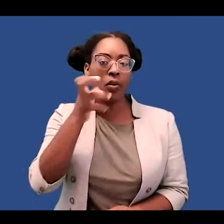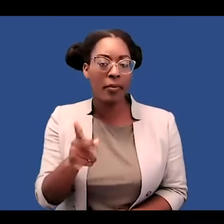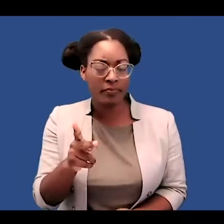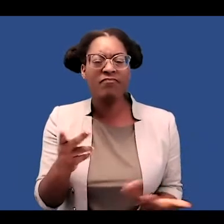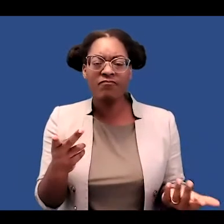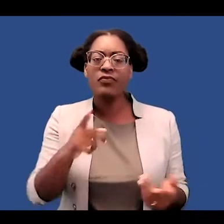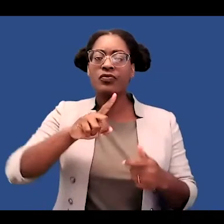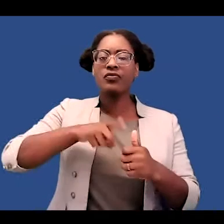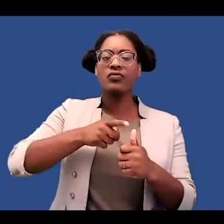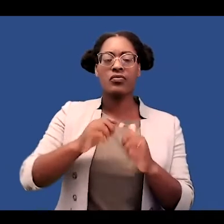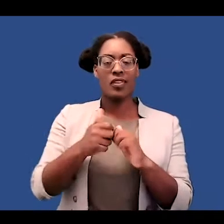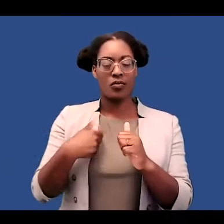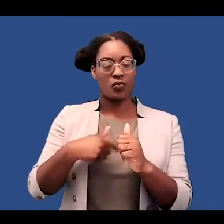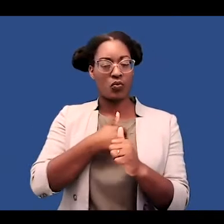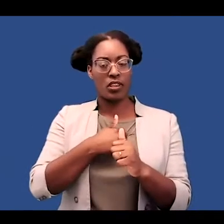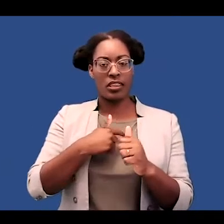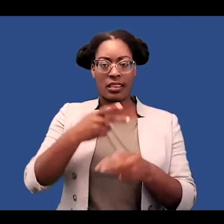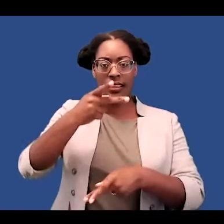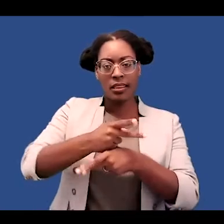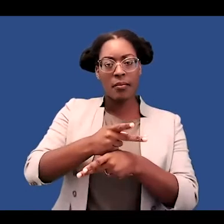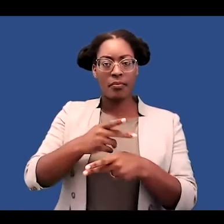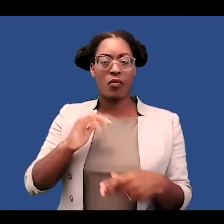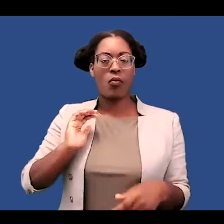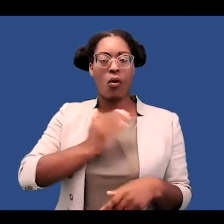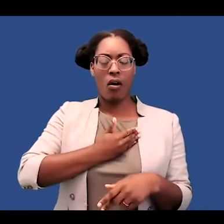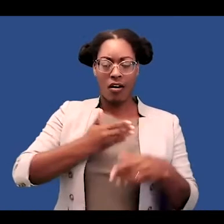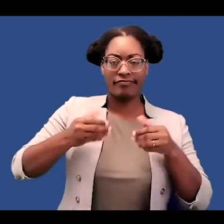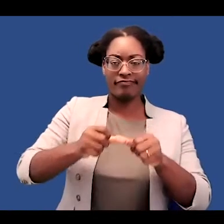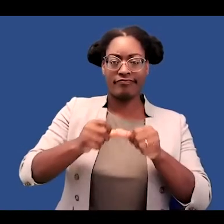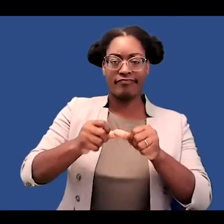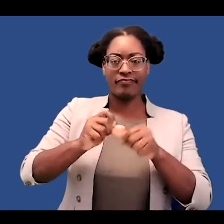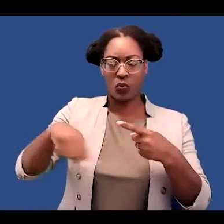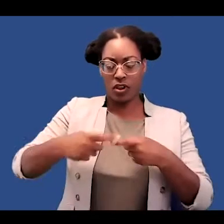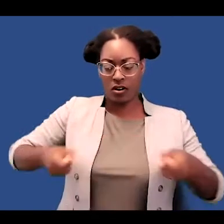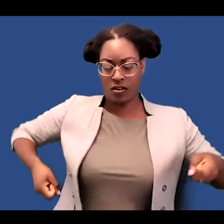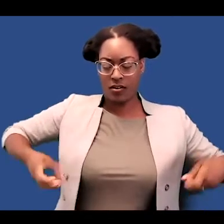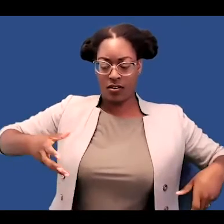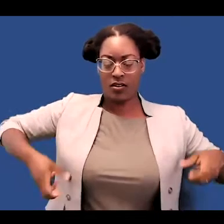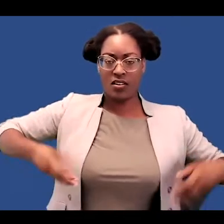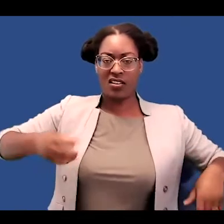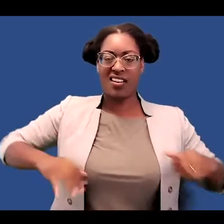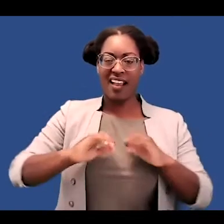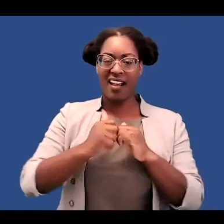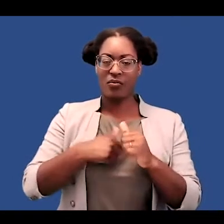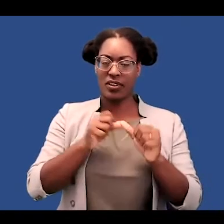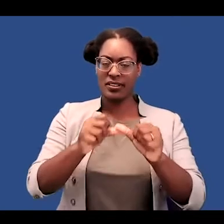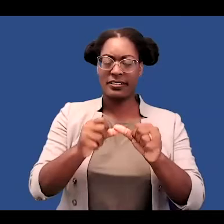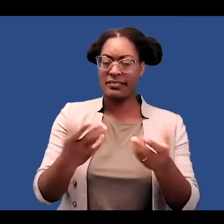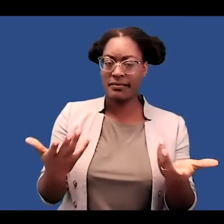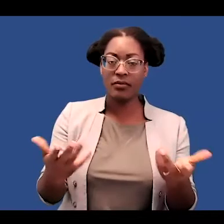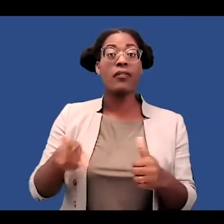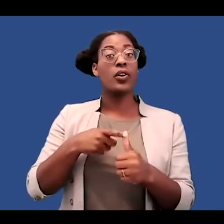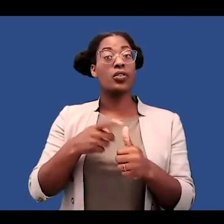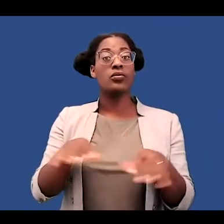able to keep the spin going once you get your momentum up. Most adult hula hoops are ranging from 36 inches to